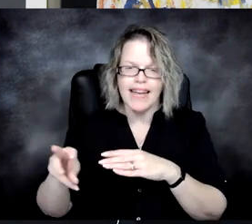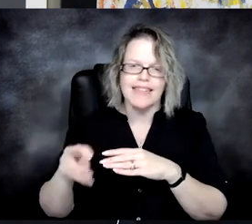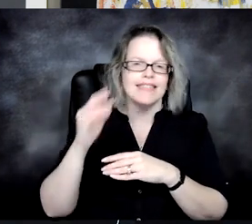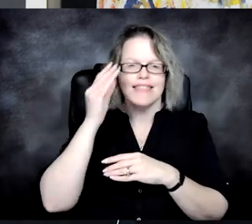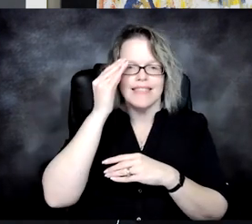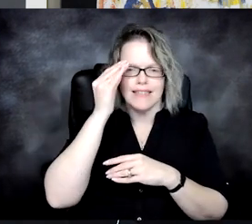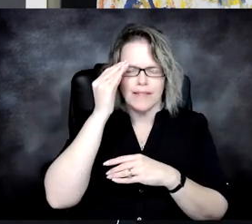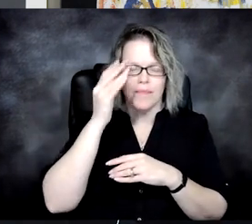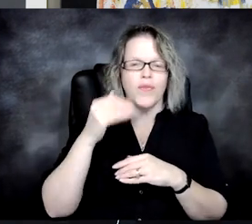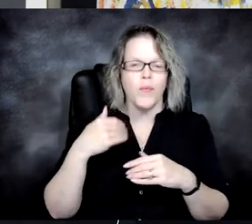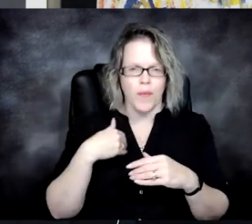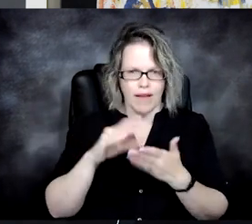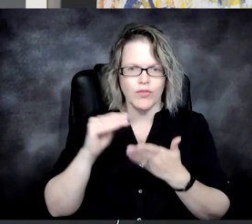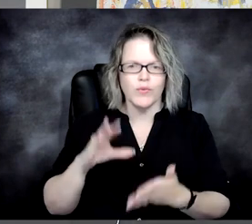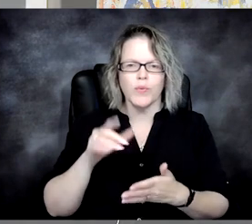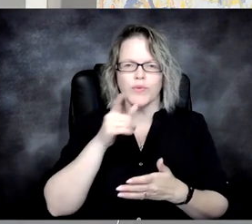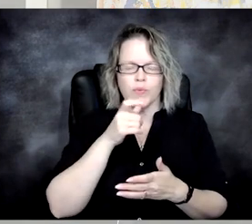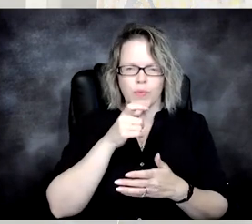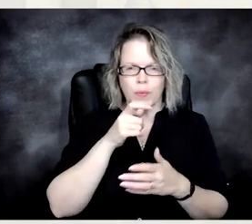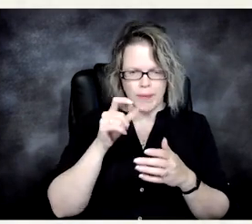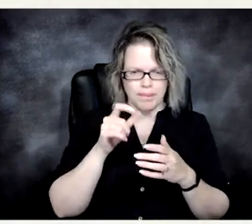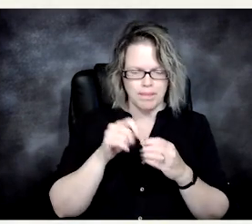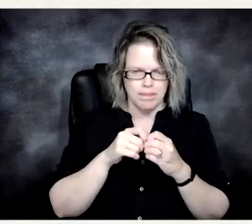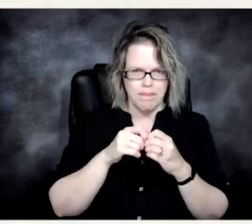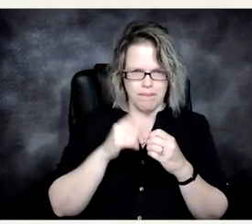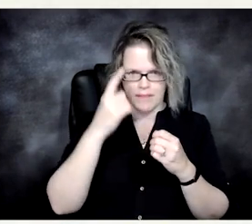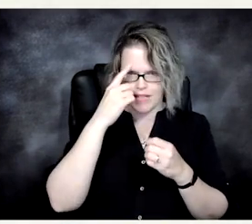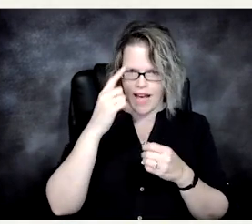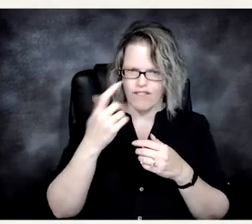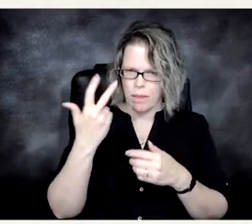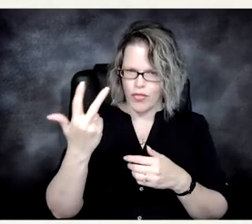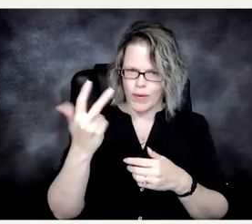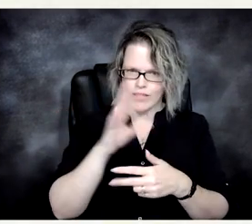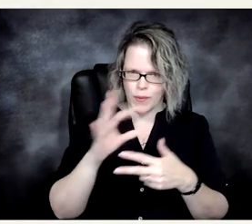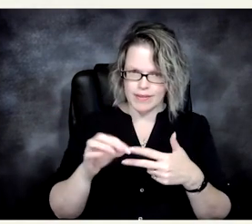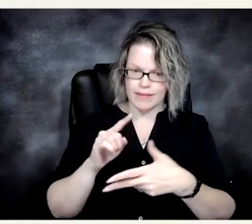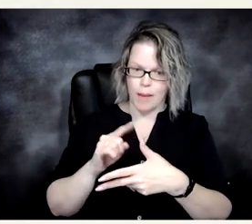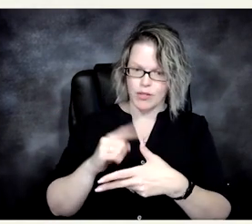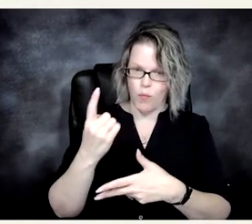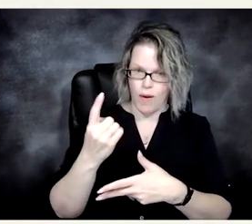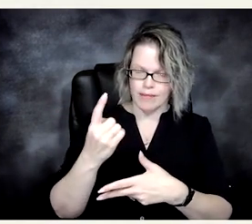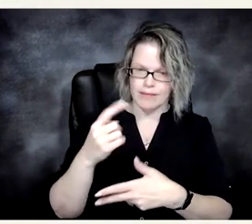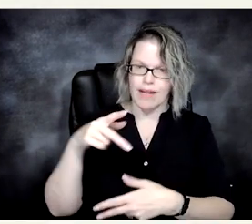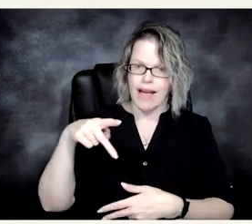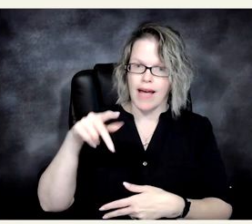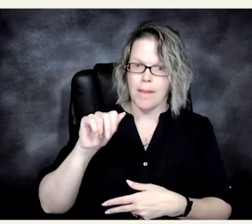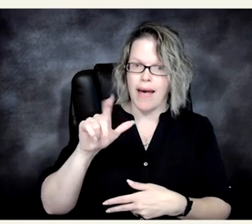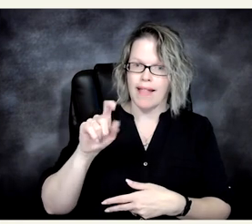got some students who have put together some concepts. You'll have three choices. Option one,